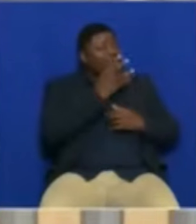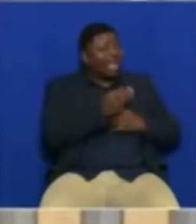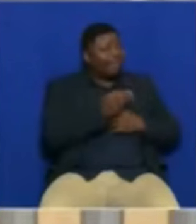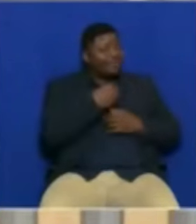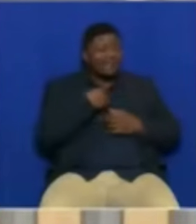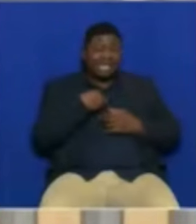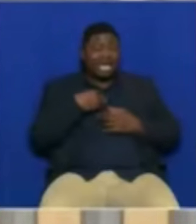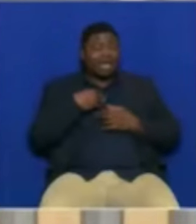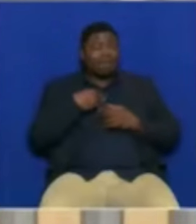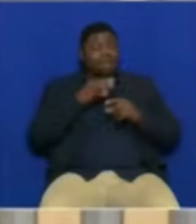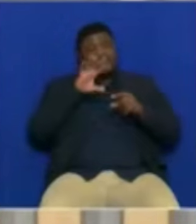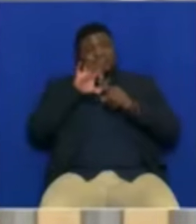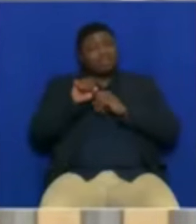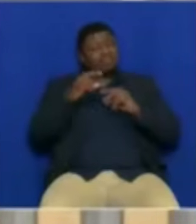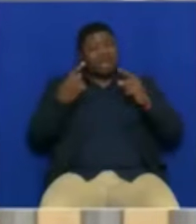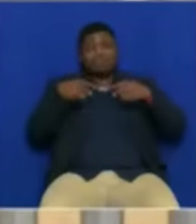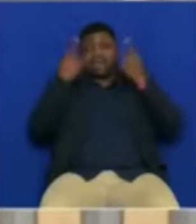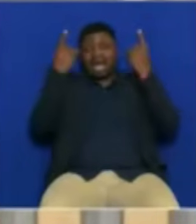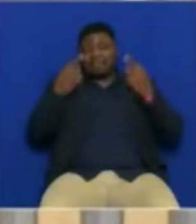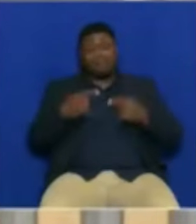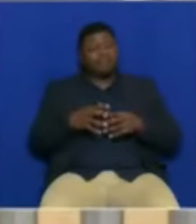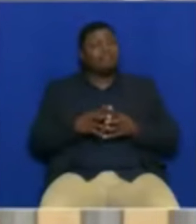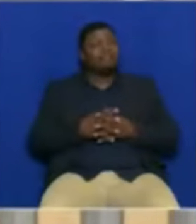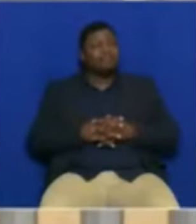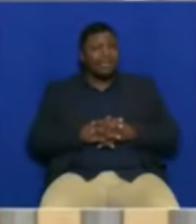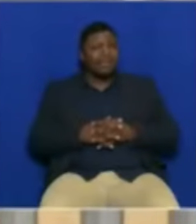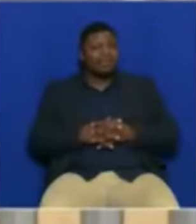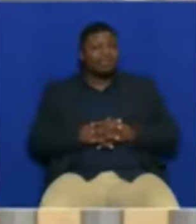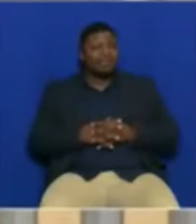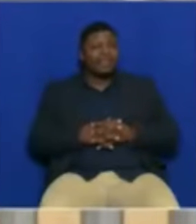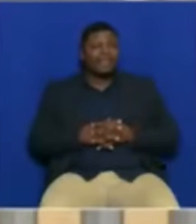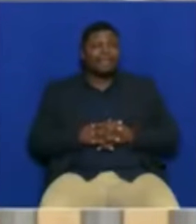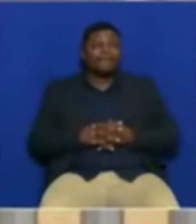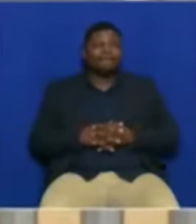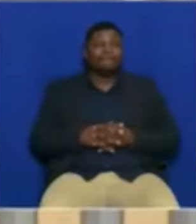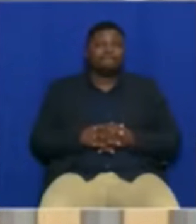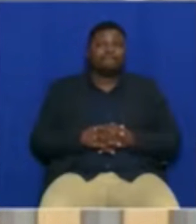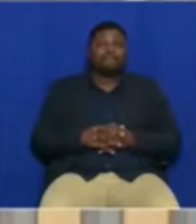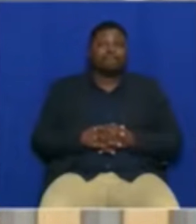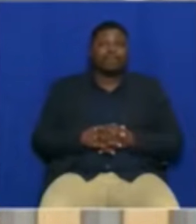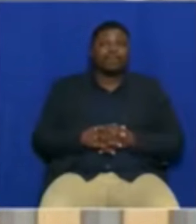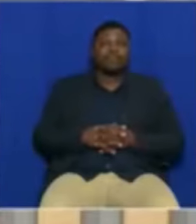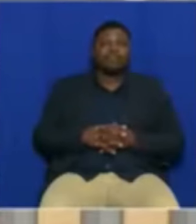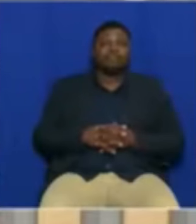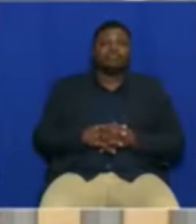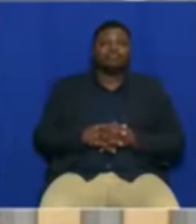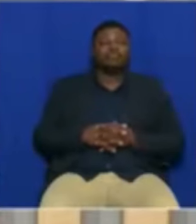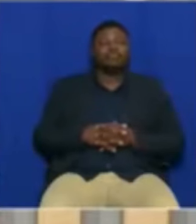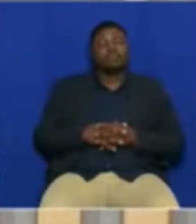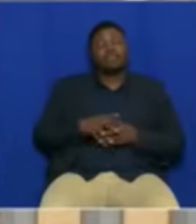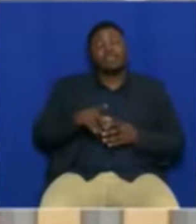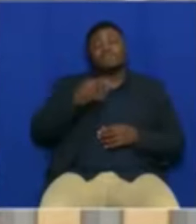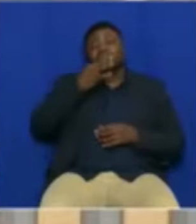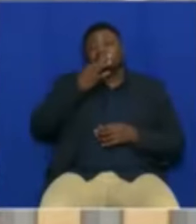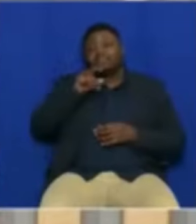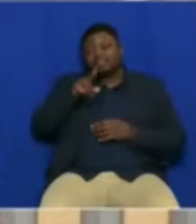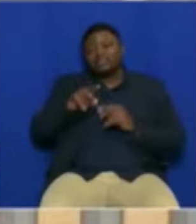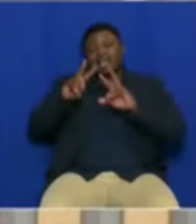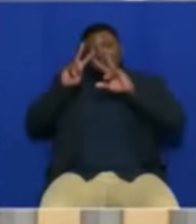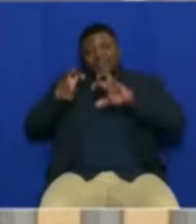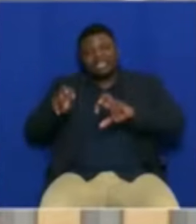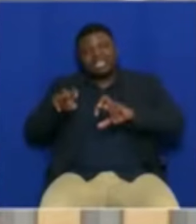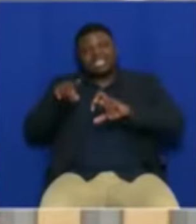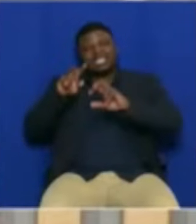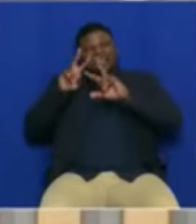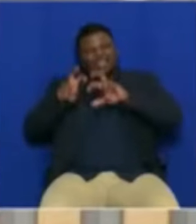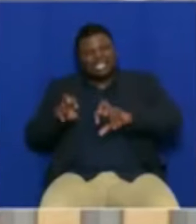Section 21A, that the investigating director is empowered there. It would have to come down as an authority for